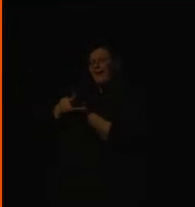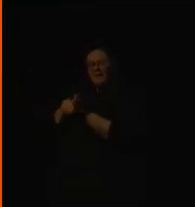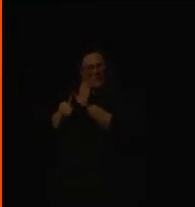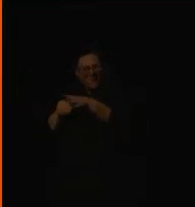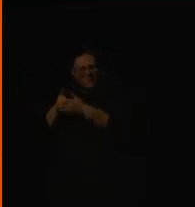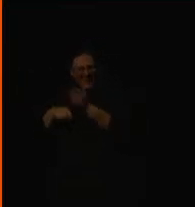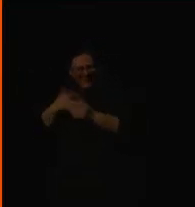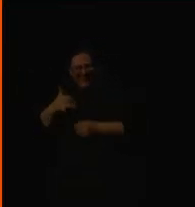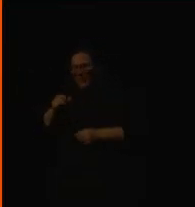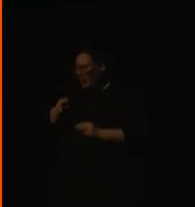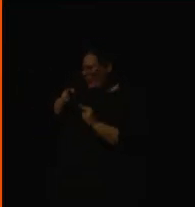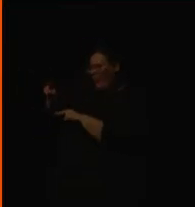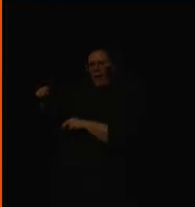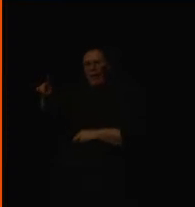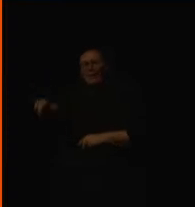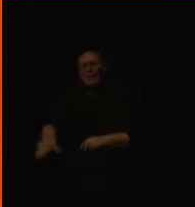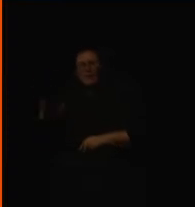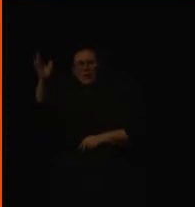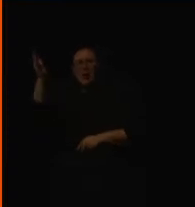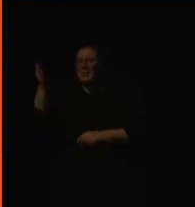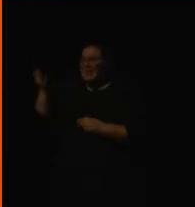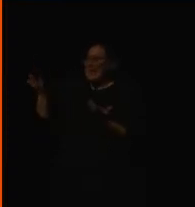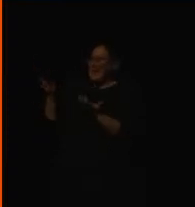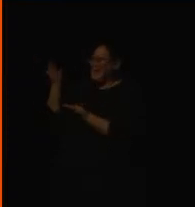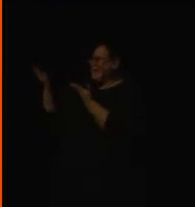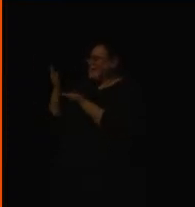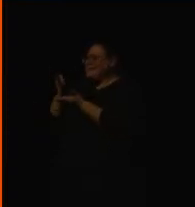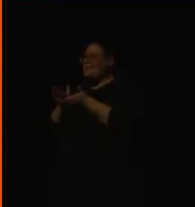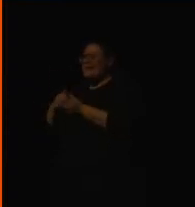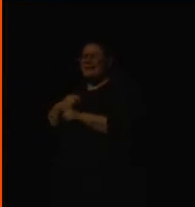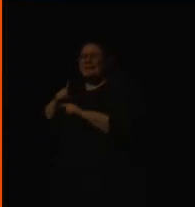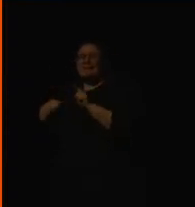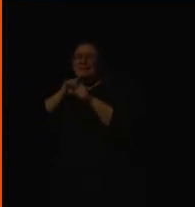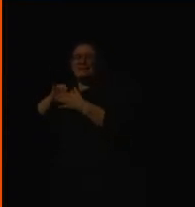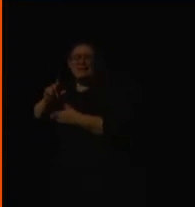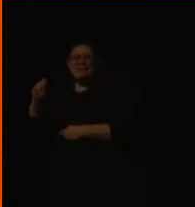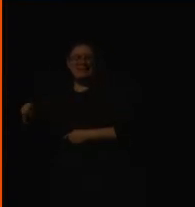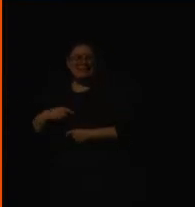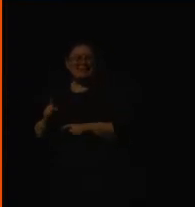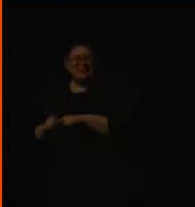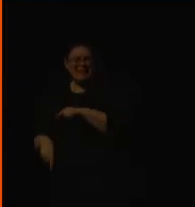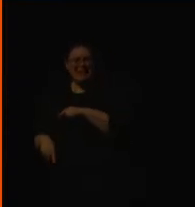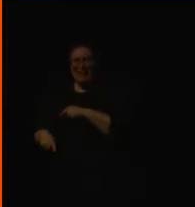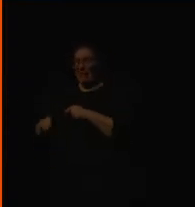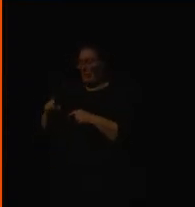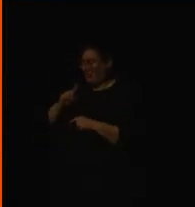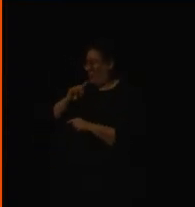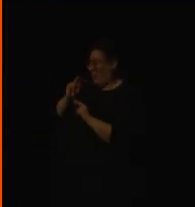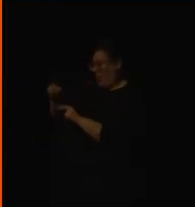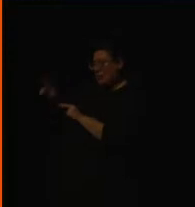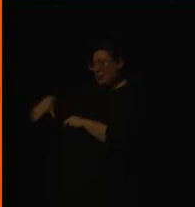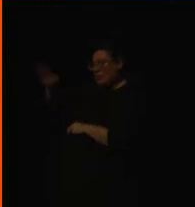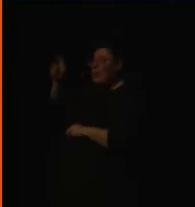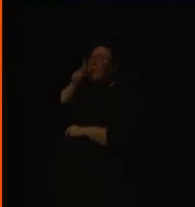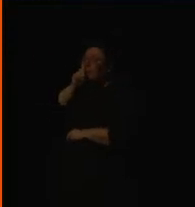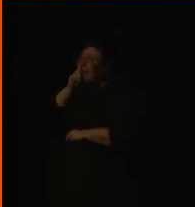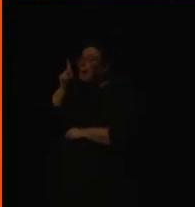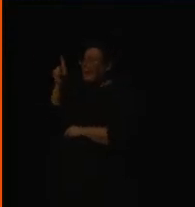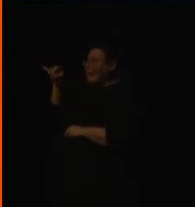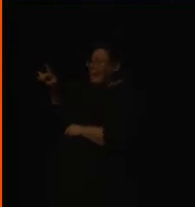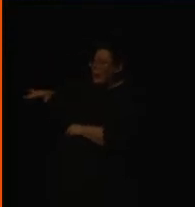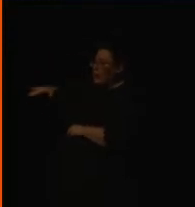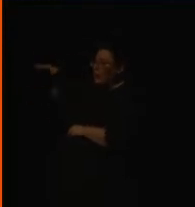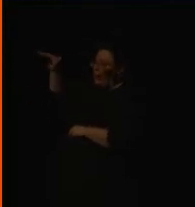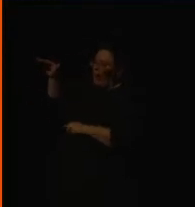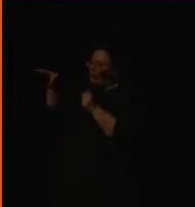grow up. And in some sense, I never quite know how to answer, because I'm not sure that I did. Not that he didn't grow up, though he